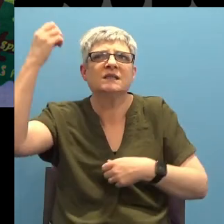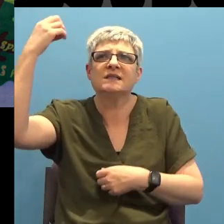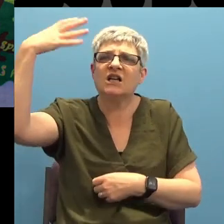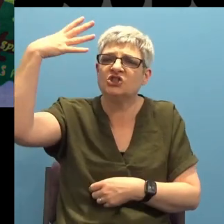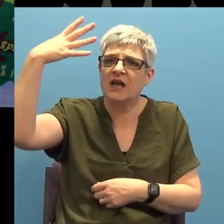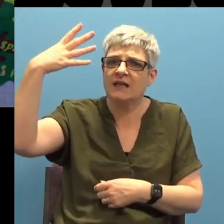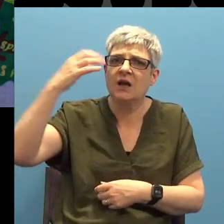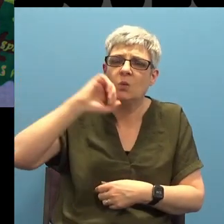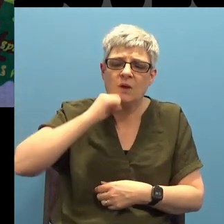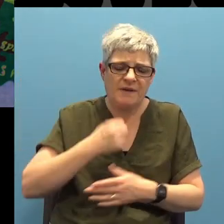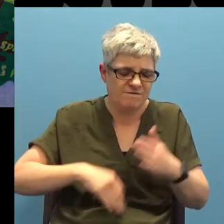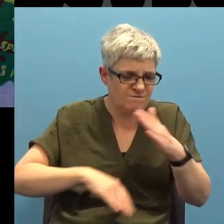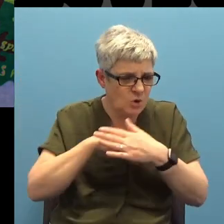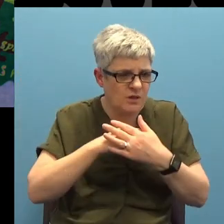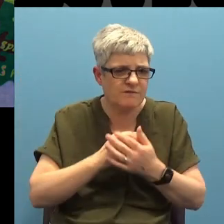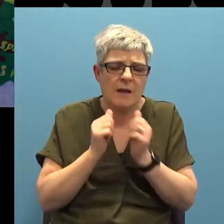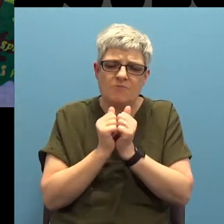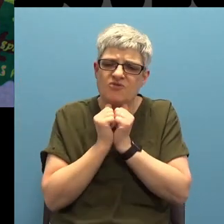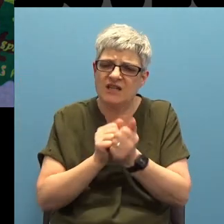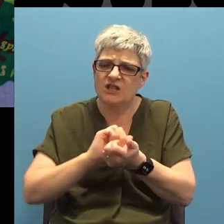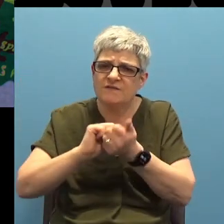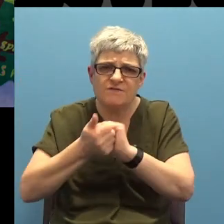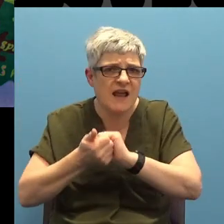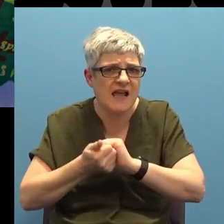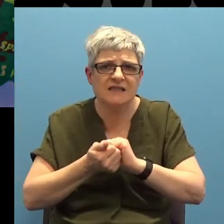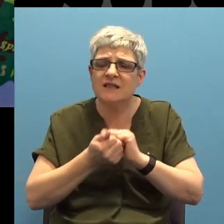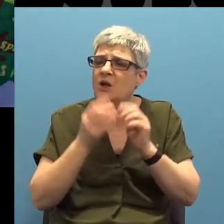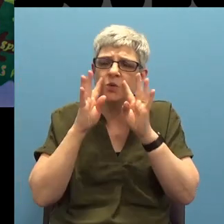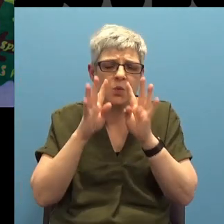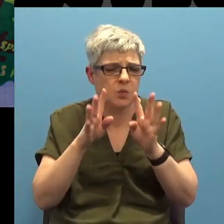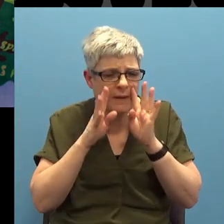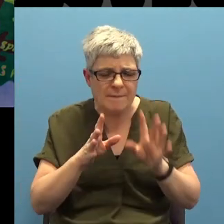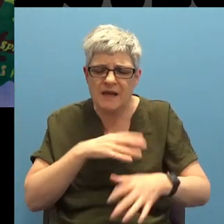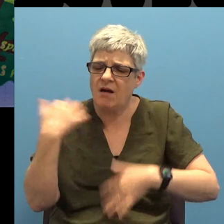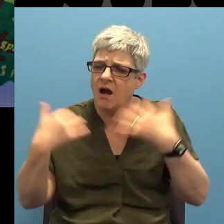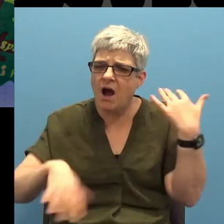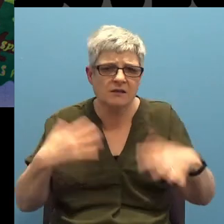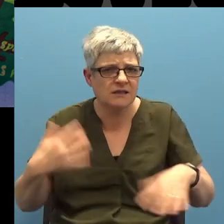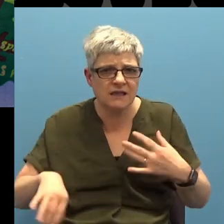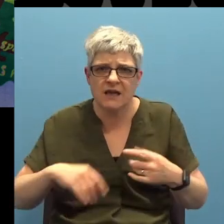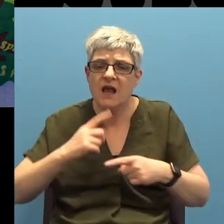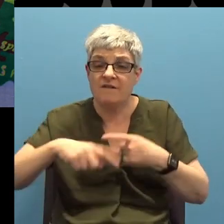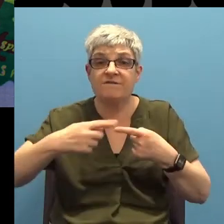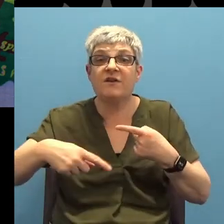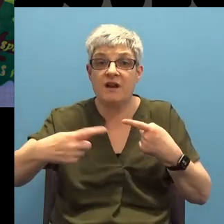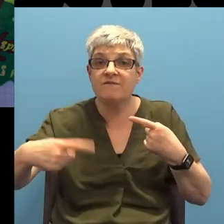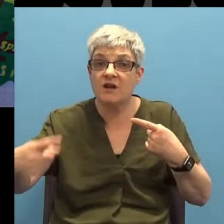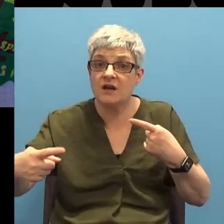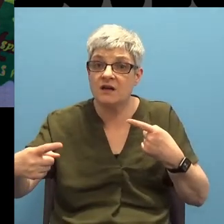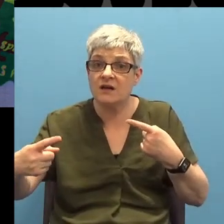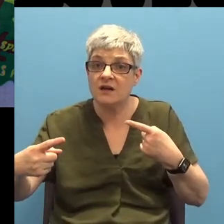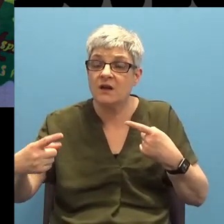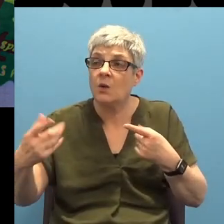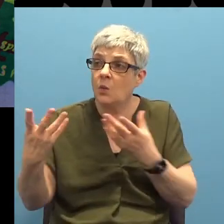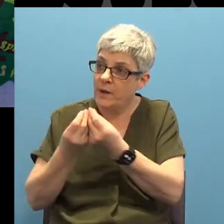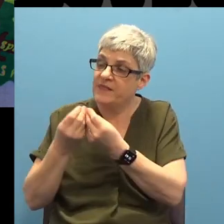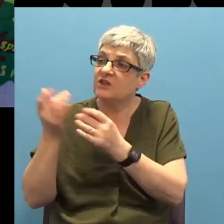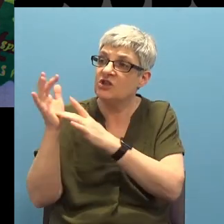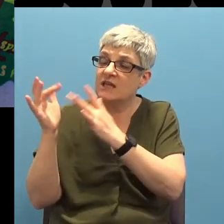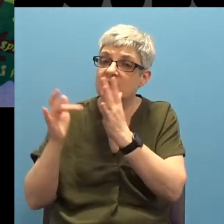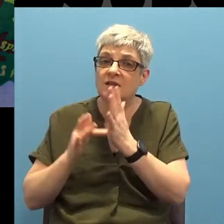precious friends and perfect health with no weeping or hurting. And we will spend an eternity in the presence of Jesus.